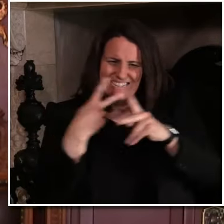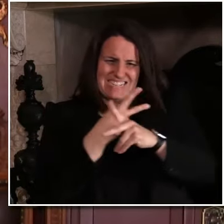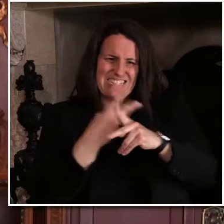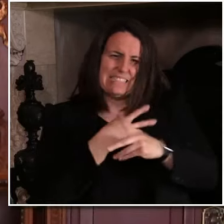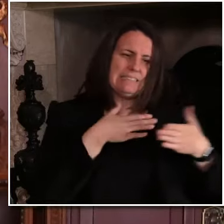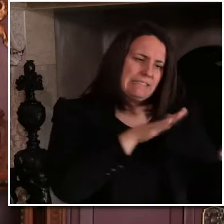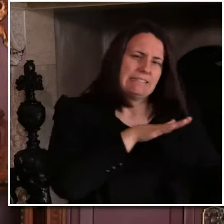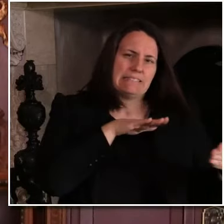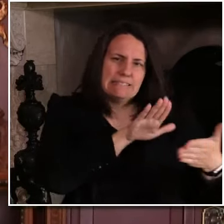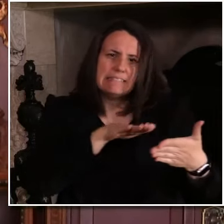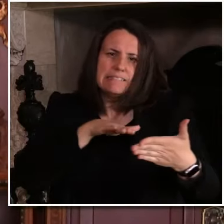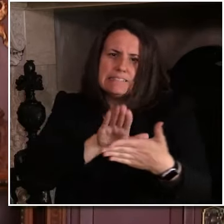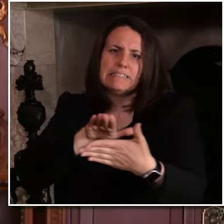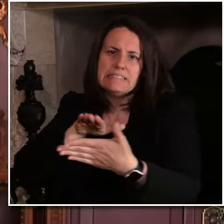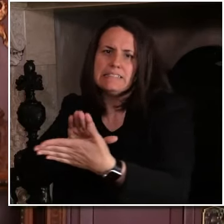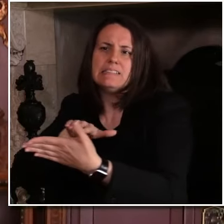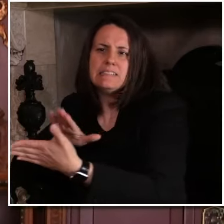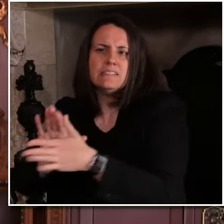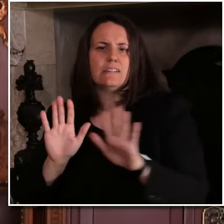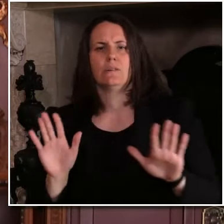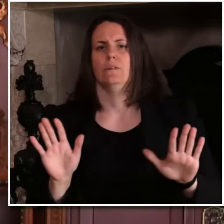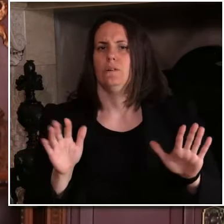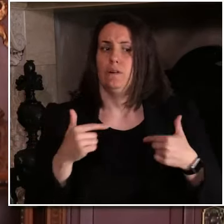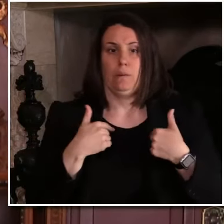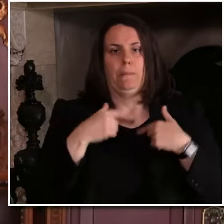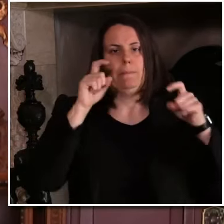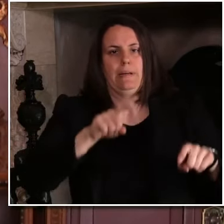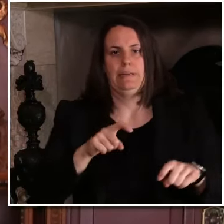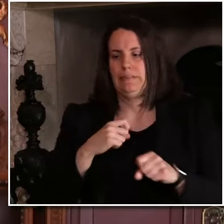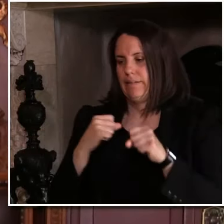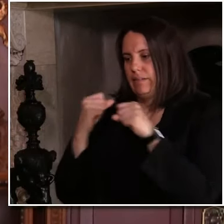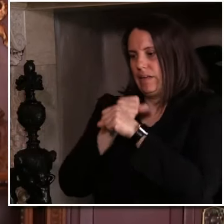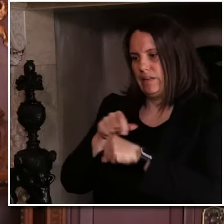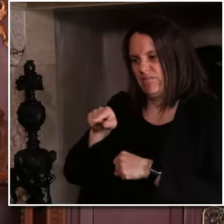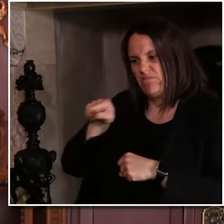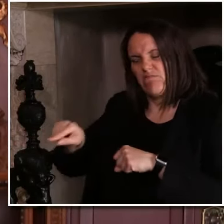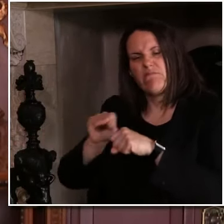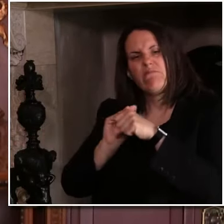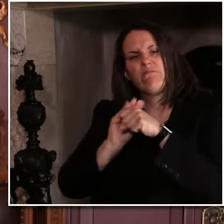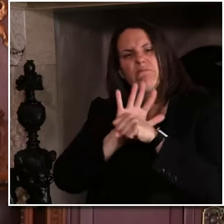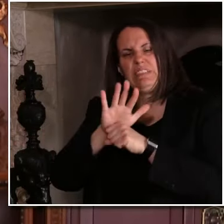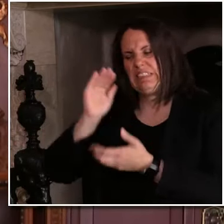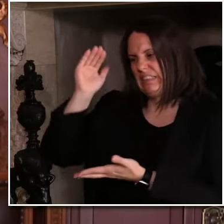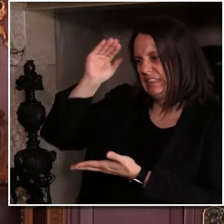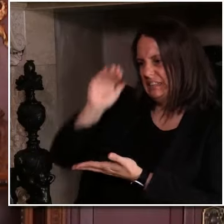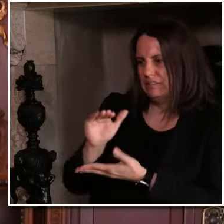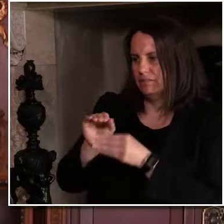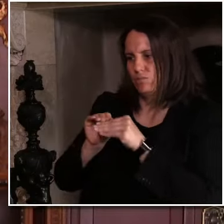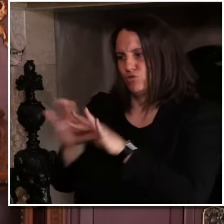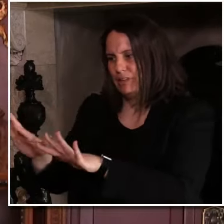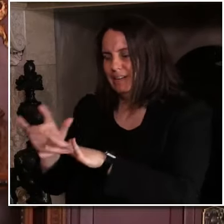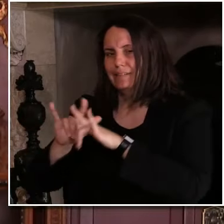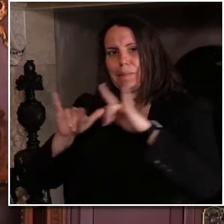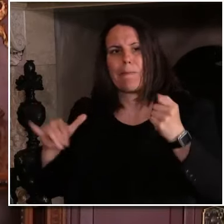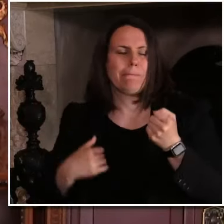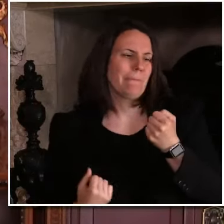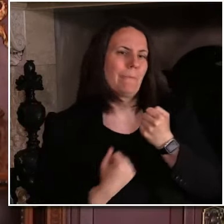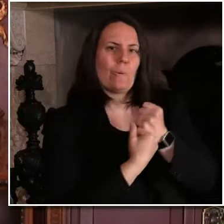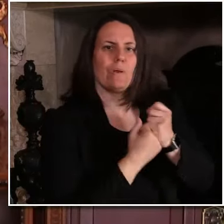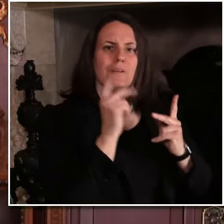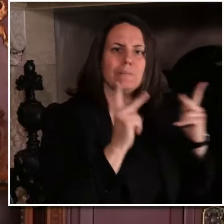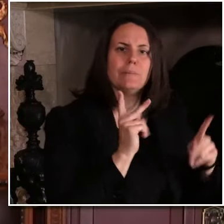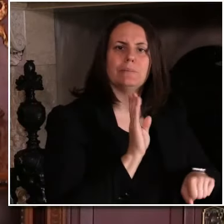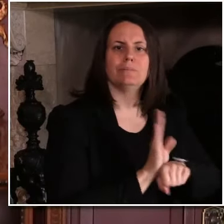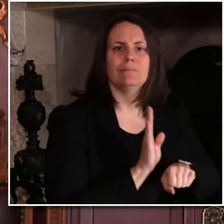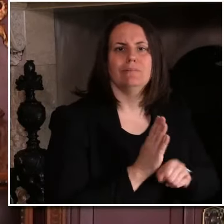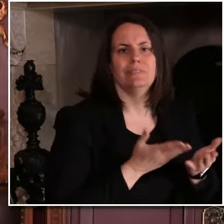be defeated or at least minimized as soon as possible, so that we can open up the state